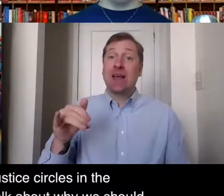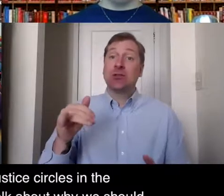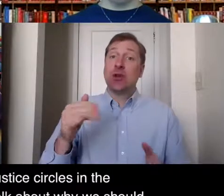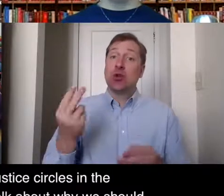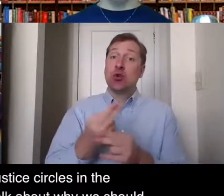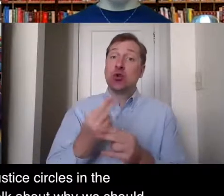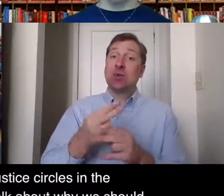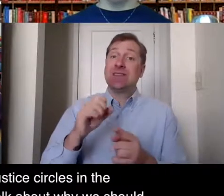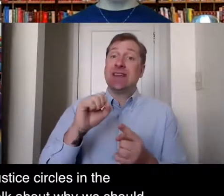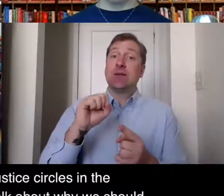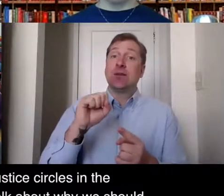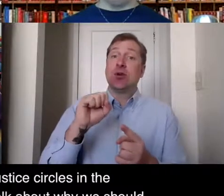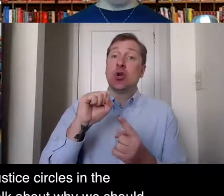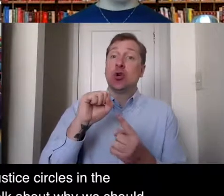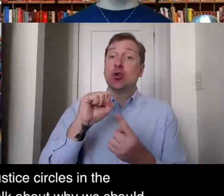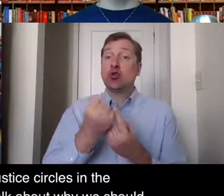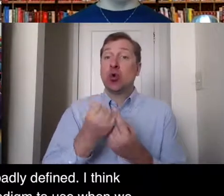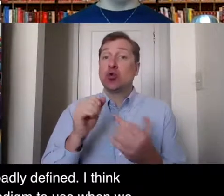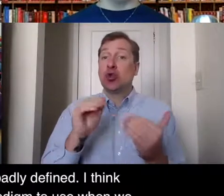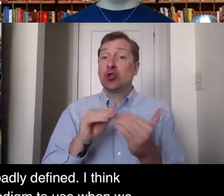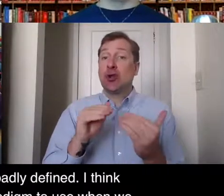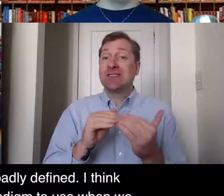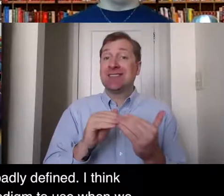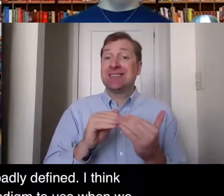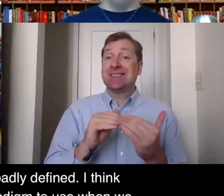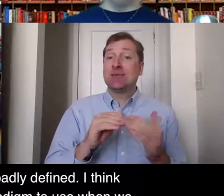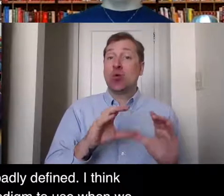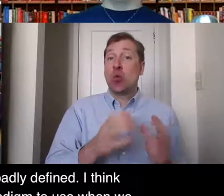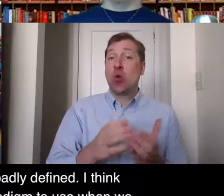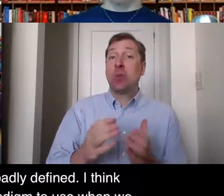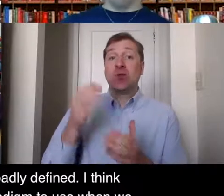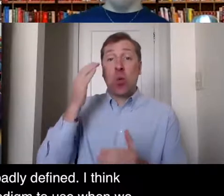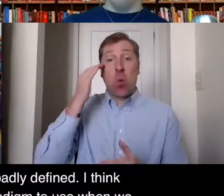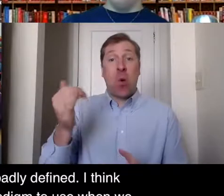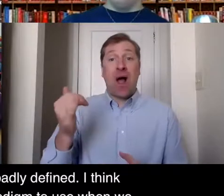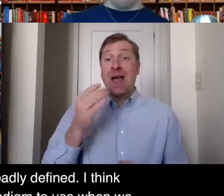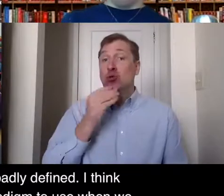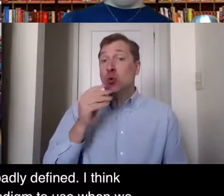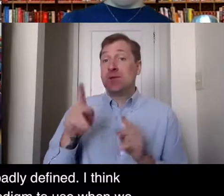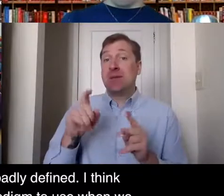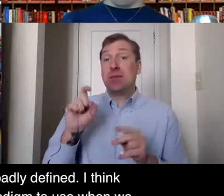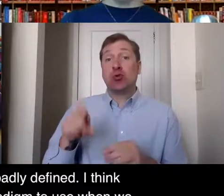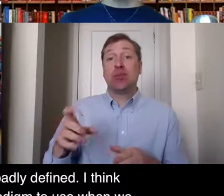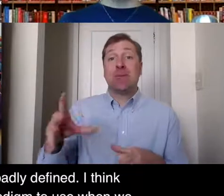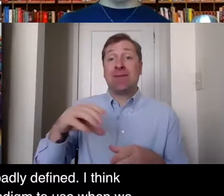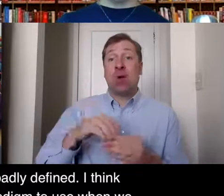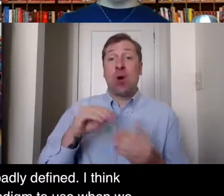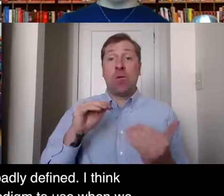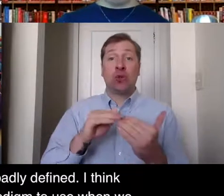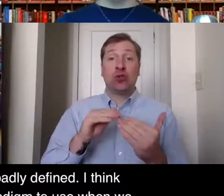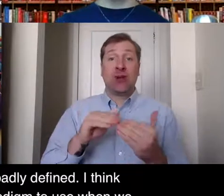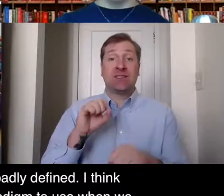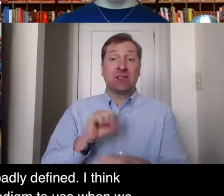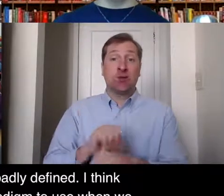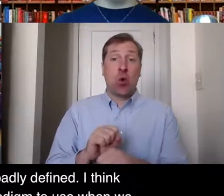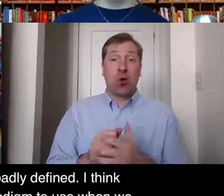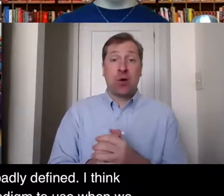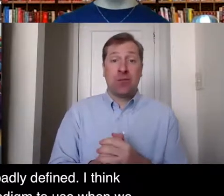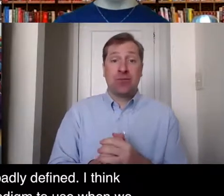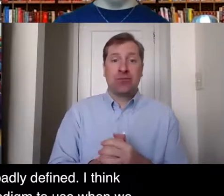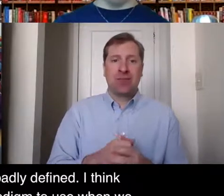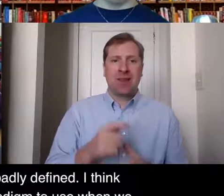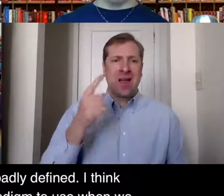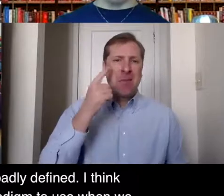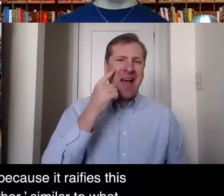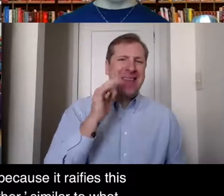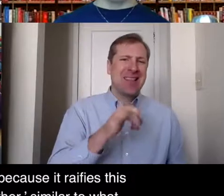Jewish community to talk about why we should do justice work, broadly defined. I think that that is the wrong paradigm